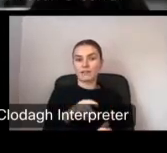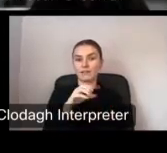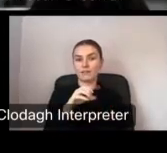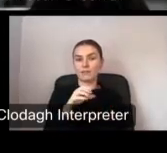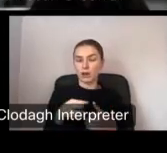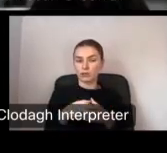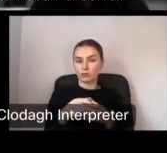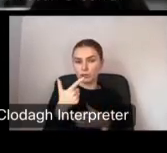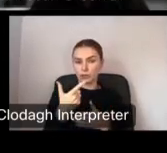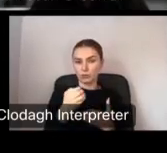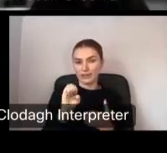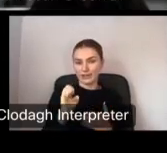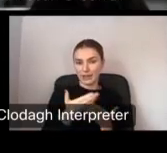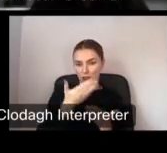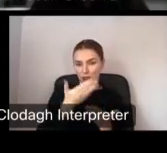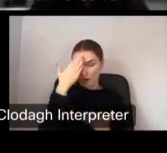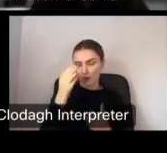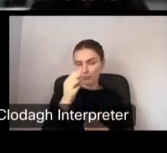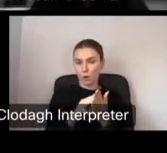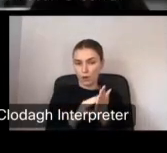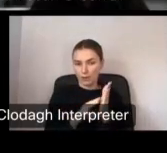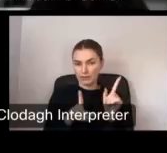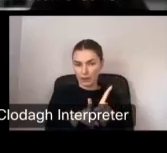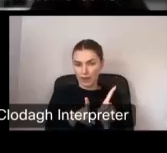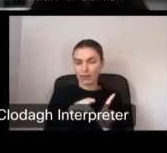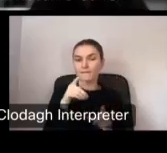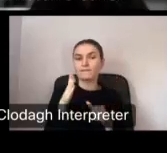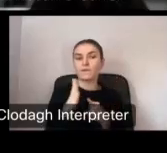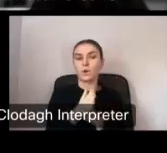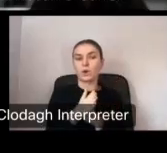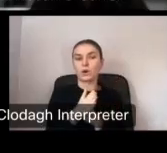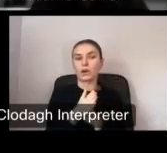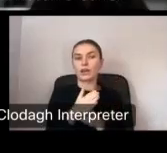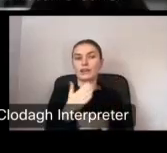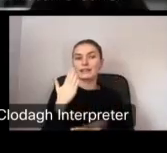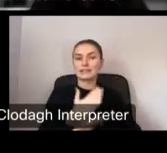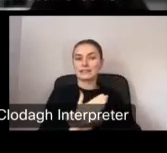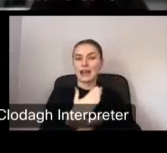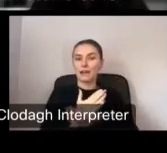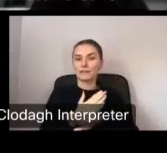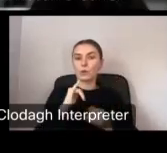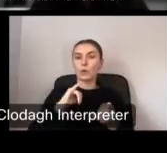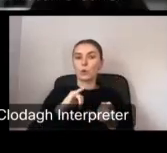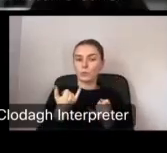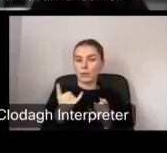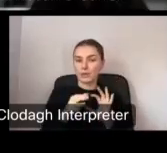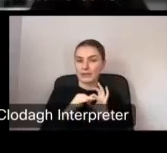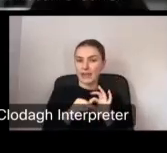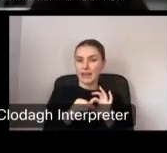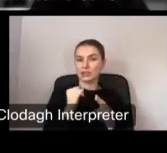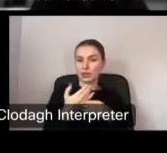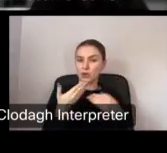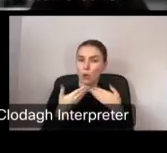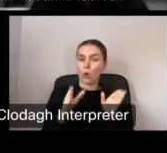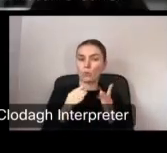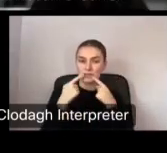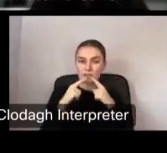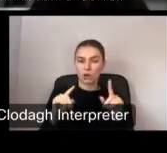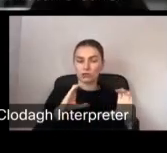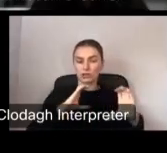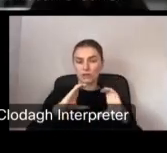program as well, and that is for our staff who might engage in the actual open disclosure